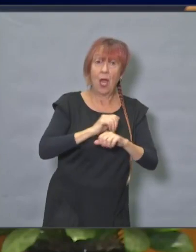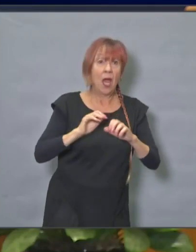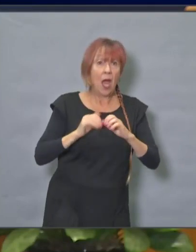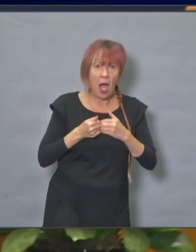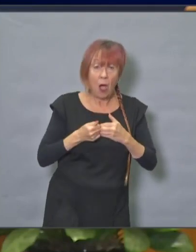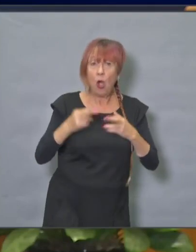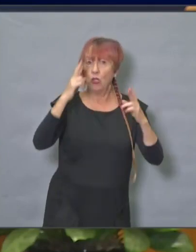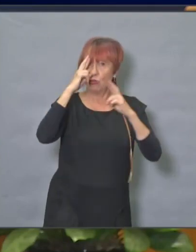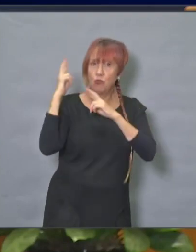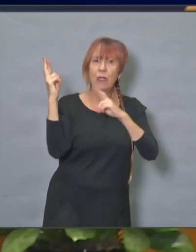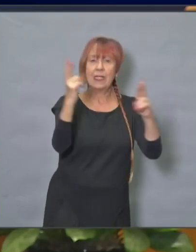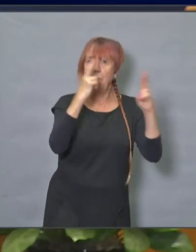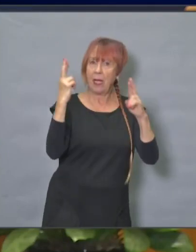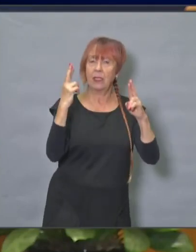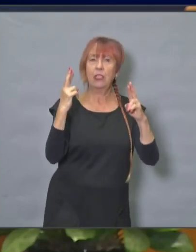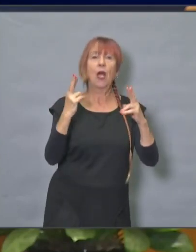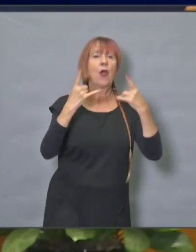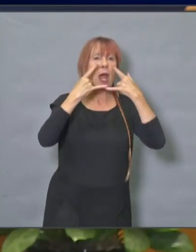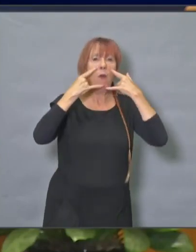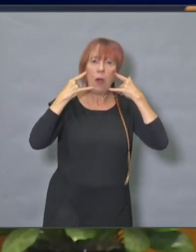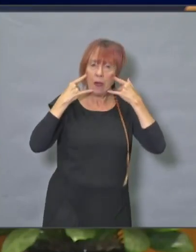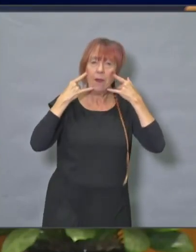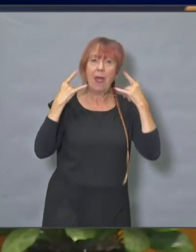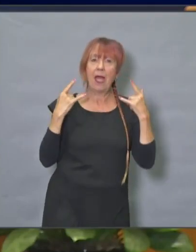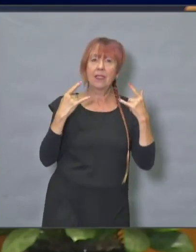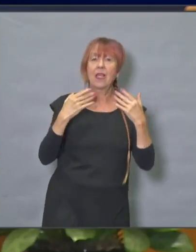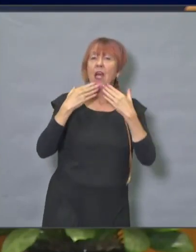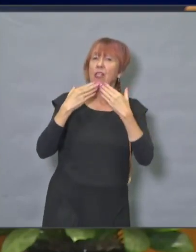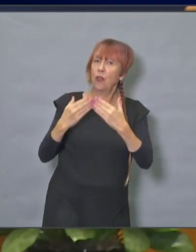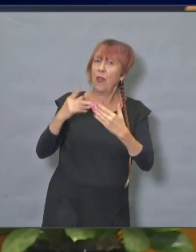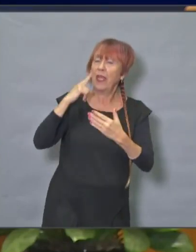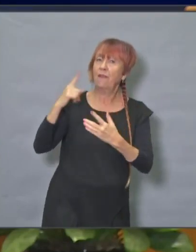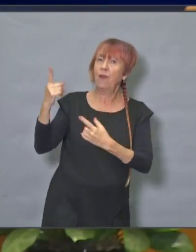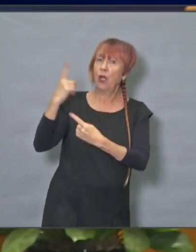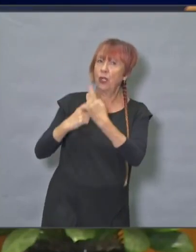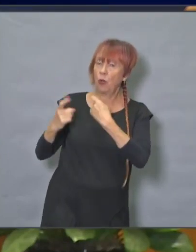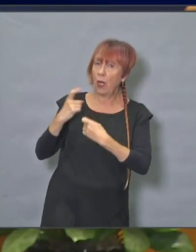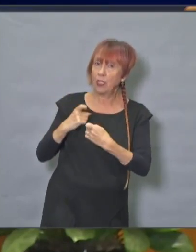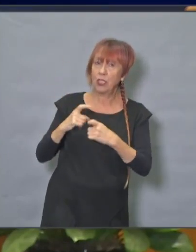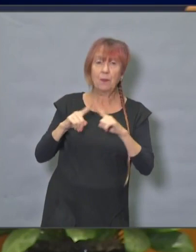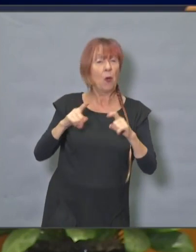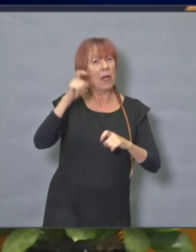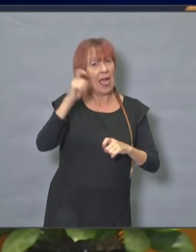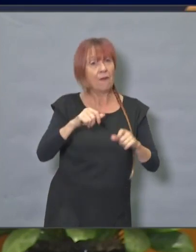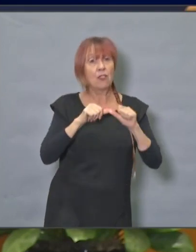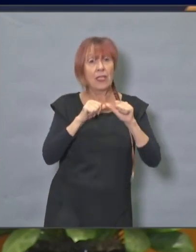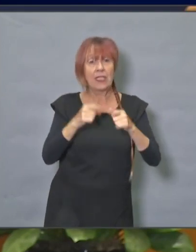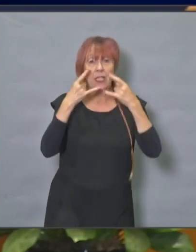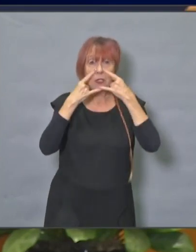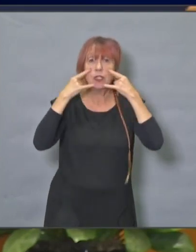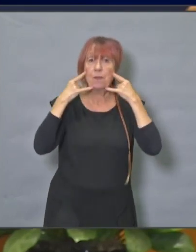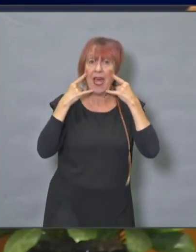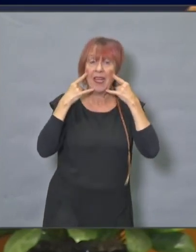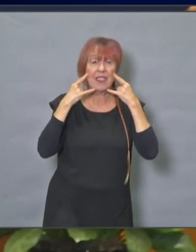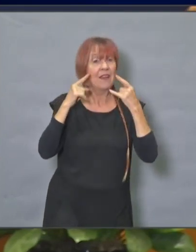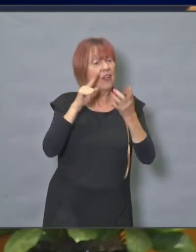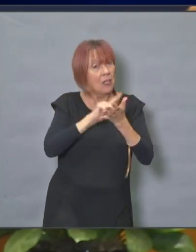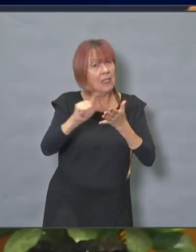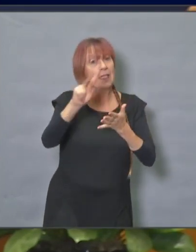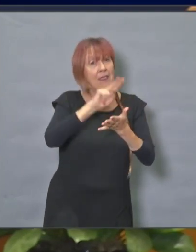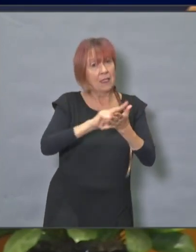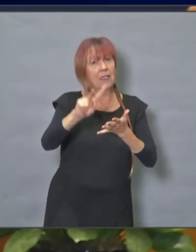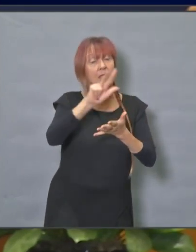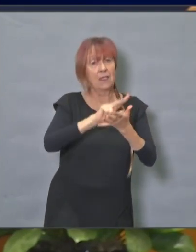masks. So, you know, thank you, Dave, for the question, and we're just going to need to continue to wear face coverings for weeks to come.